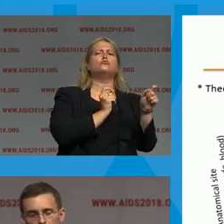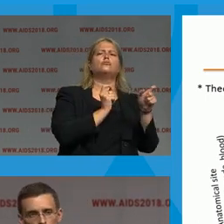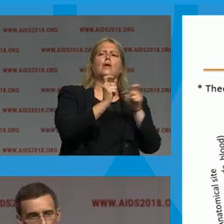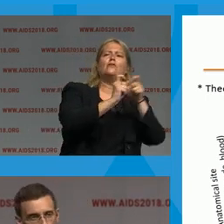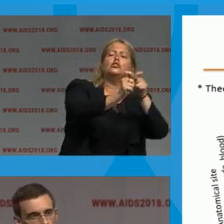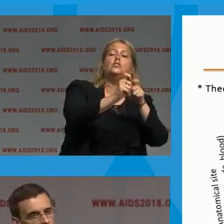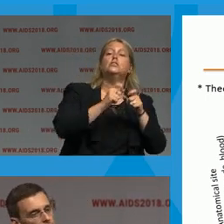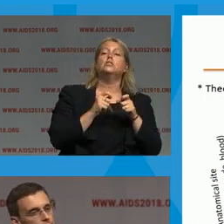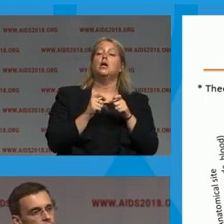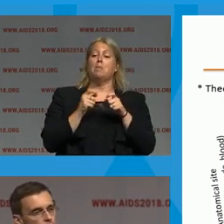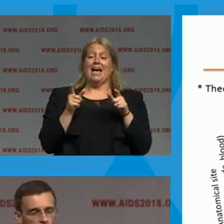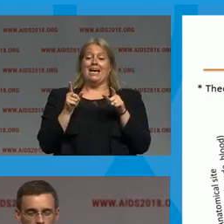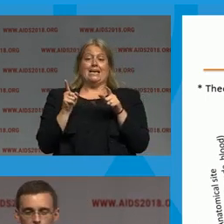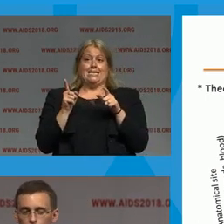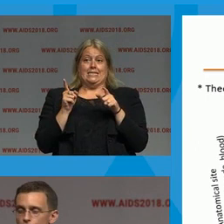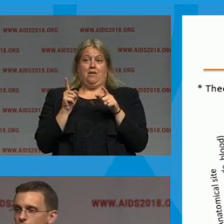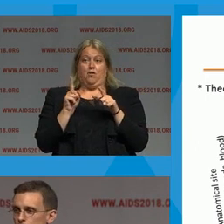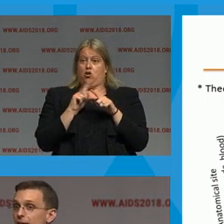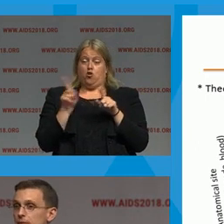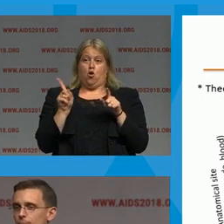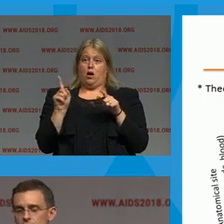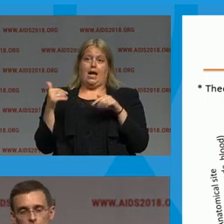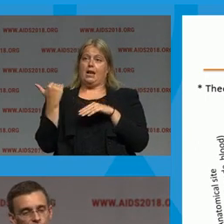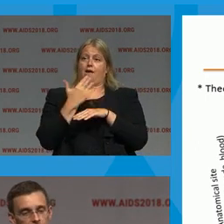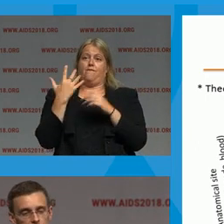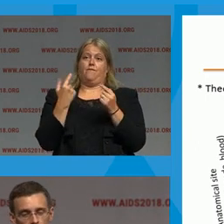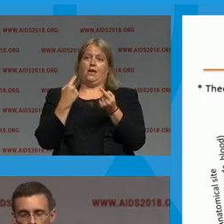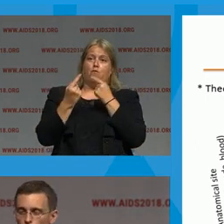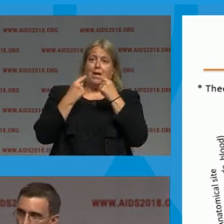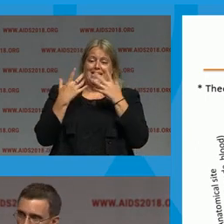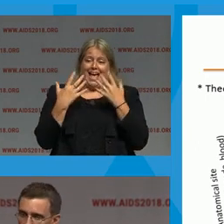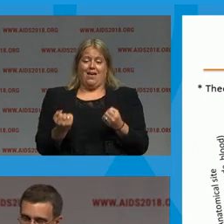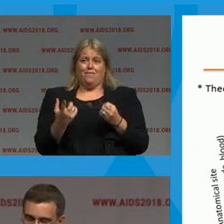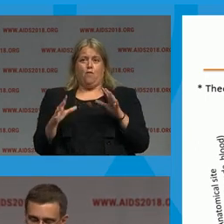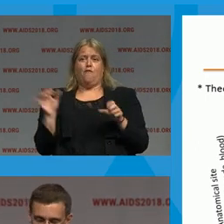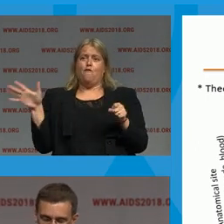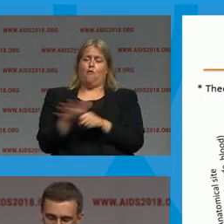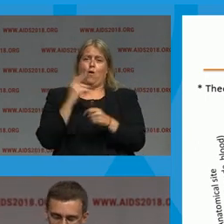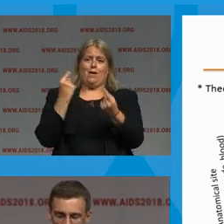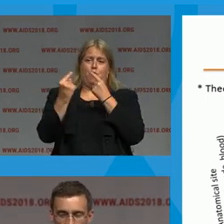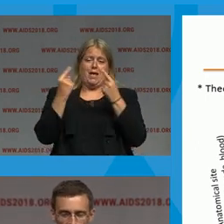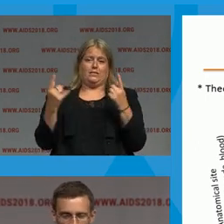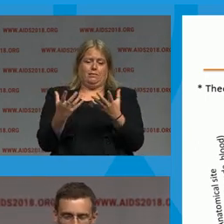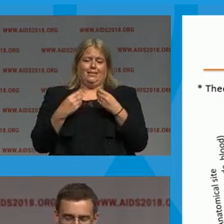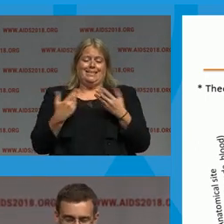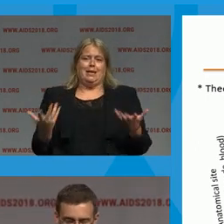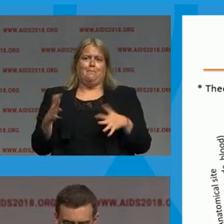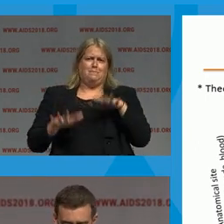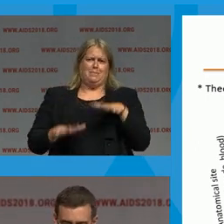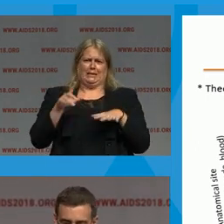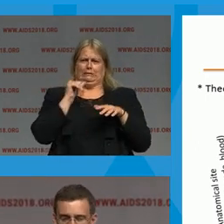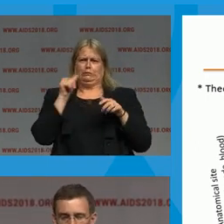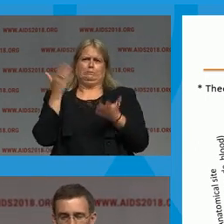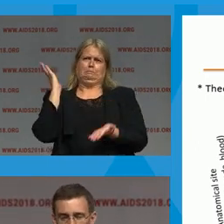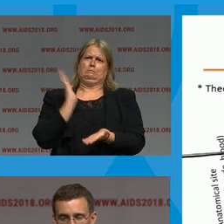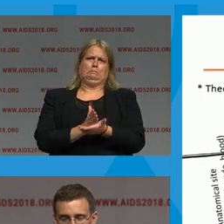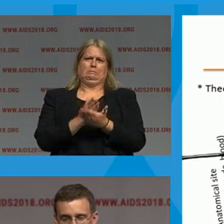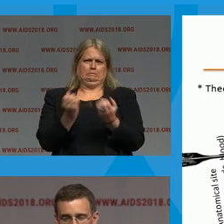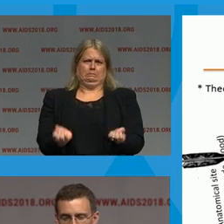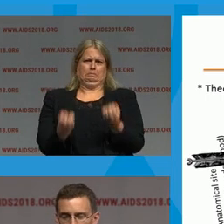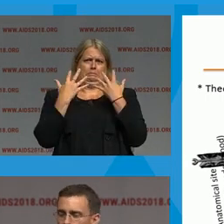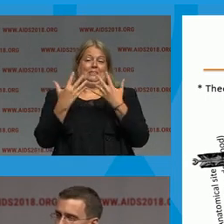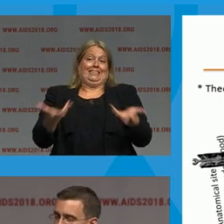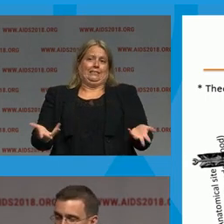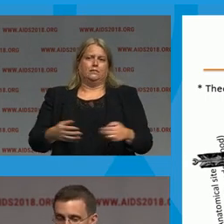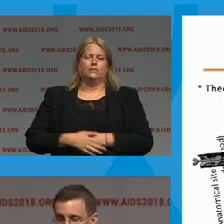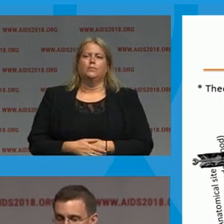map, we run the risk that measurements in clinical trials might miss an effect or might give us a false negative signal.